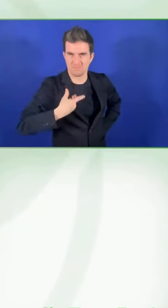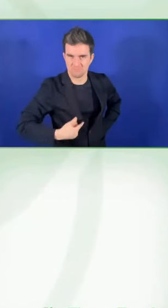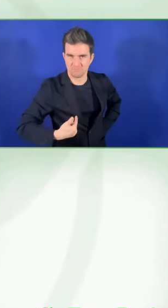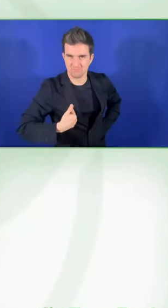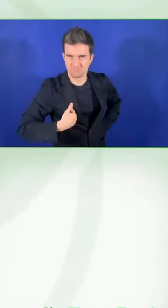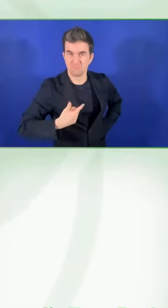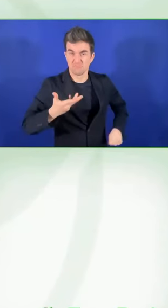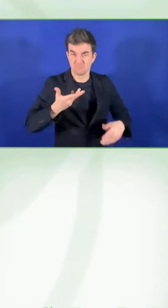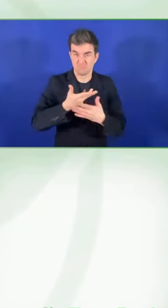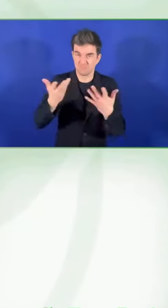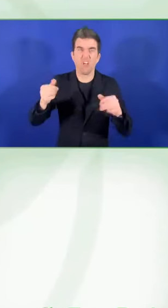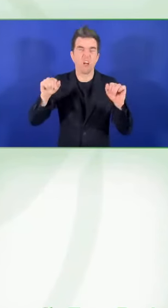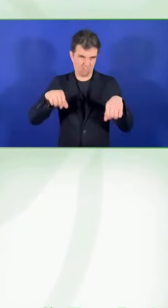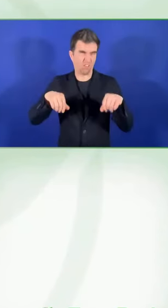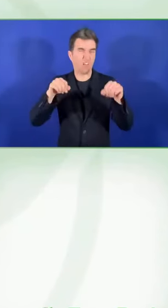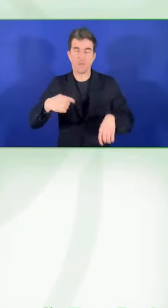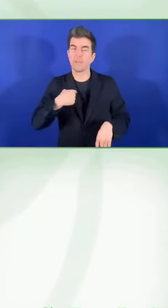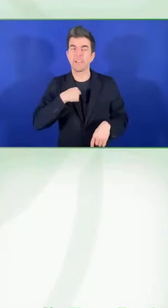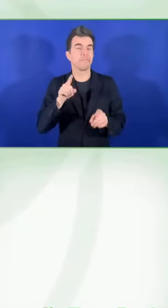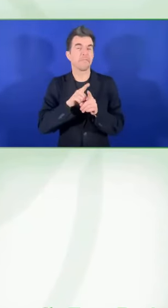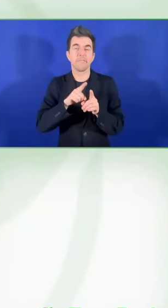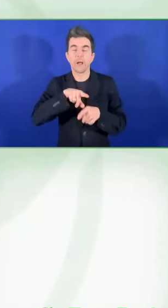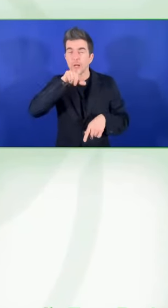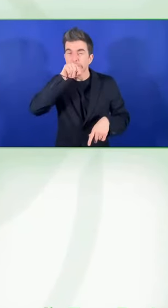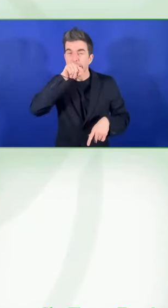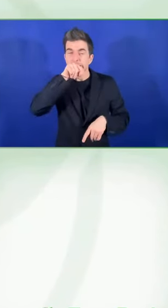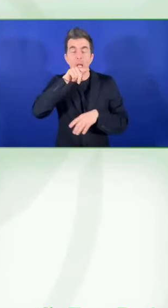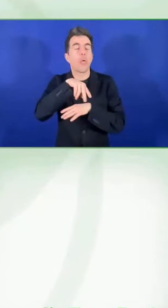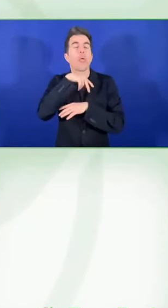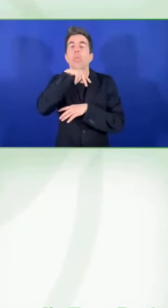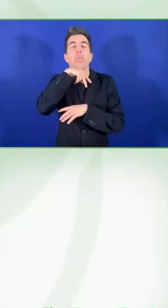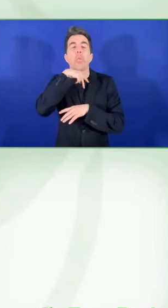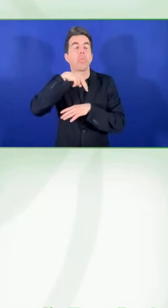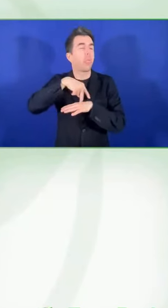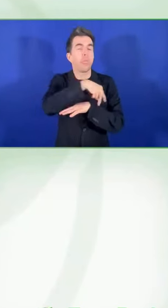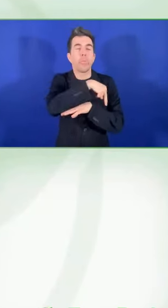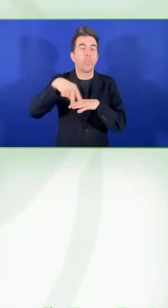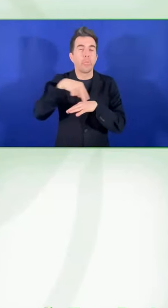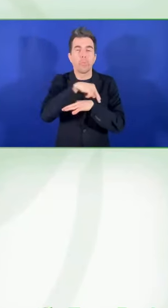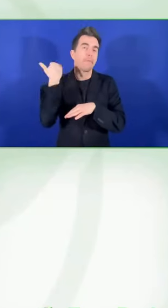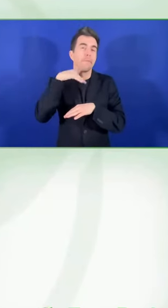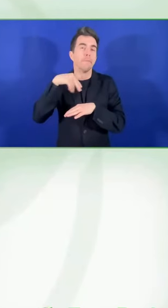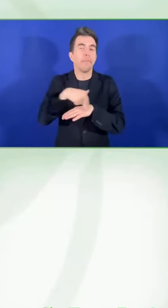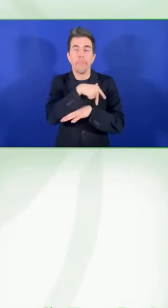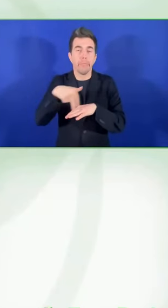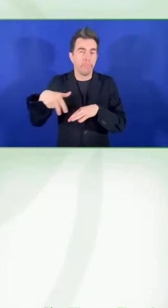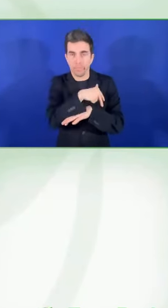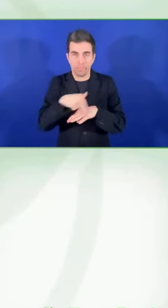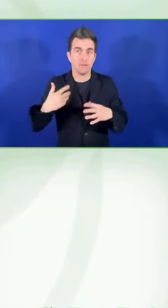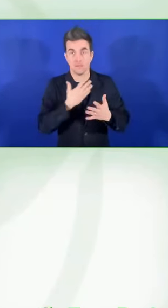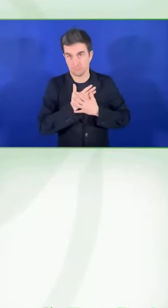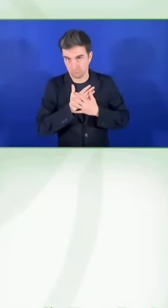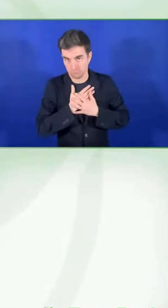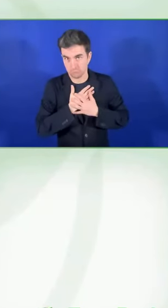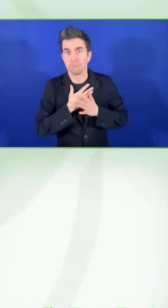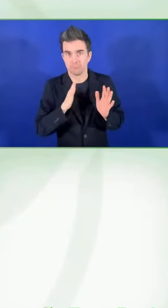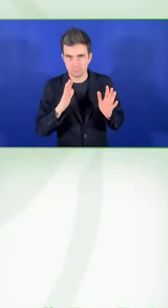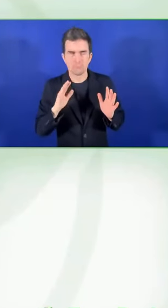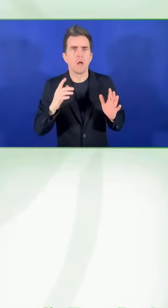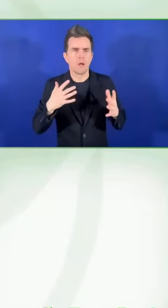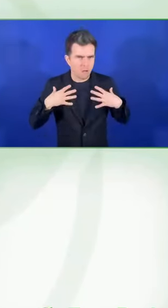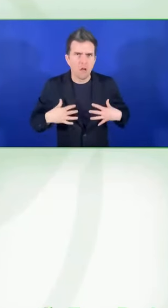like this, Minister. Before we say anything to Minister, first of all, can I just acknowledge you are the first